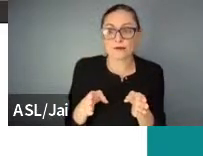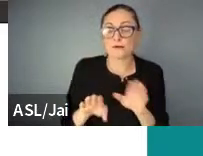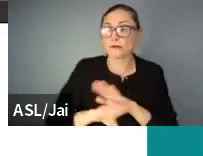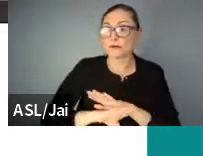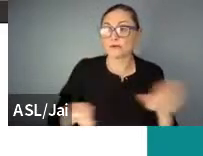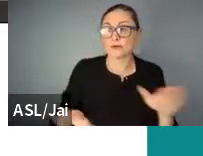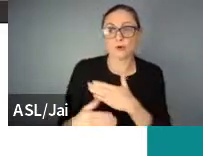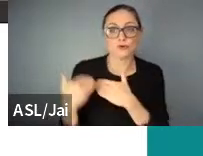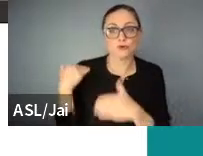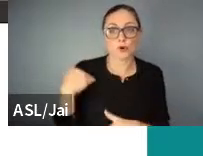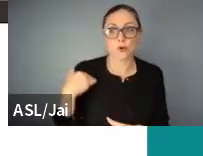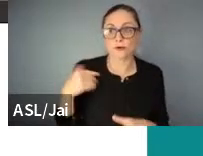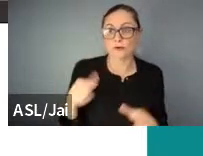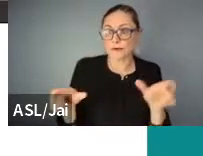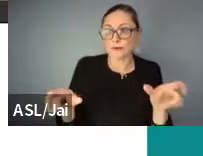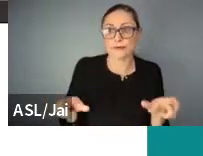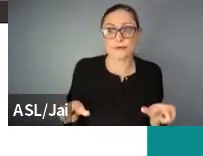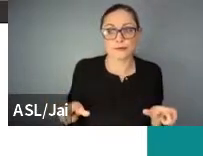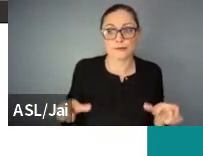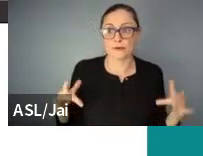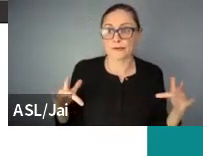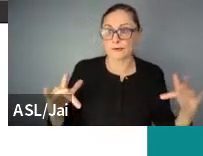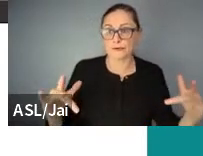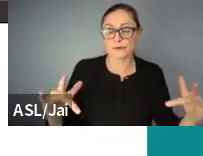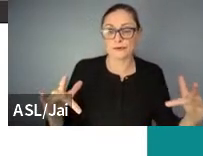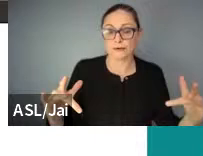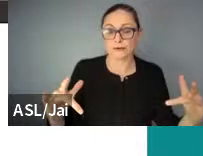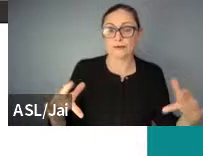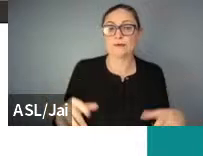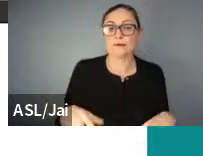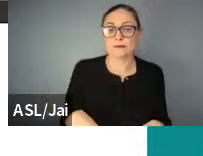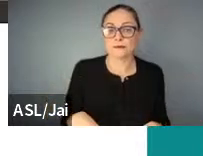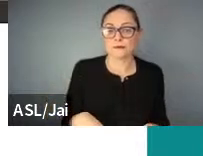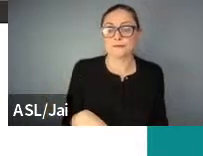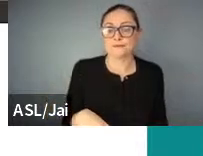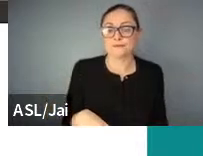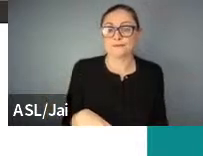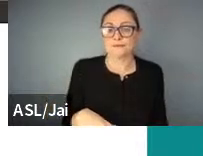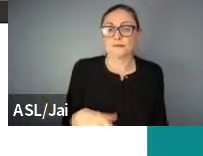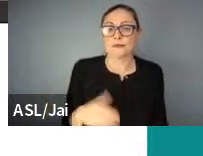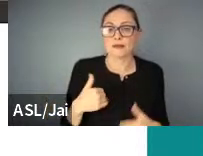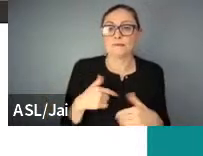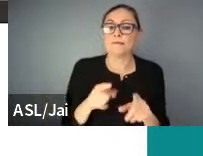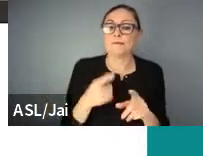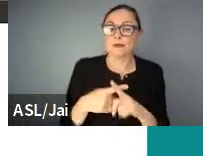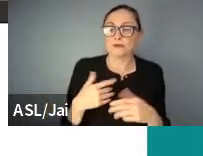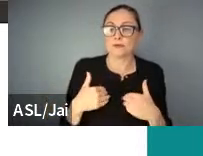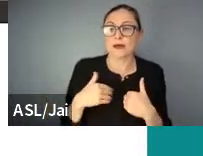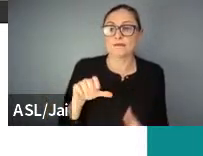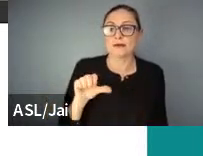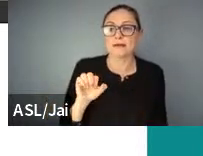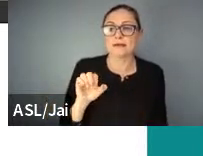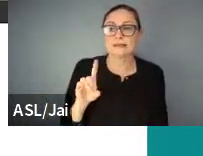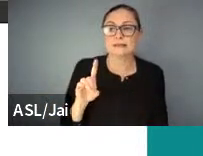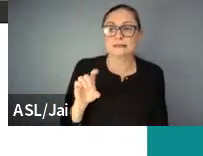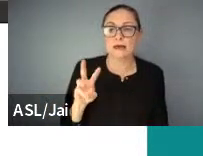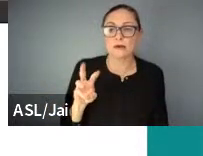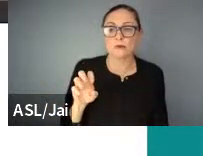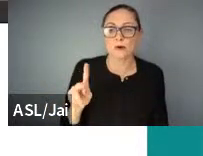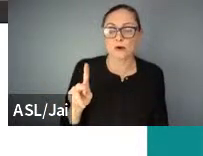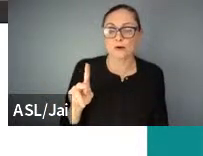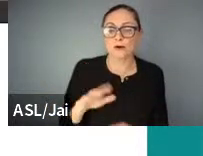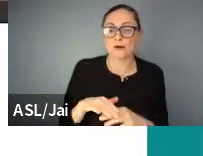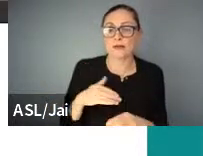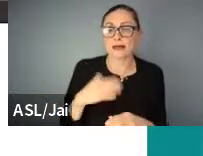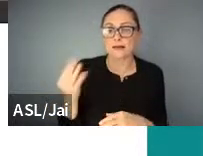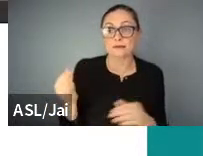shoulders on the bridge in either direction. And in addition to that, you have these sidewalks on the outside of the bridge that are